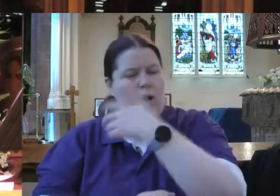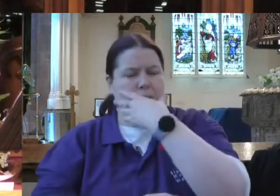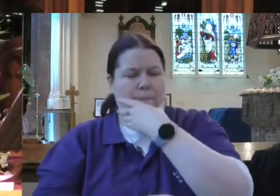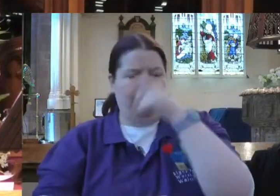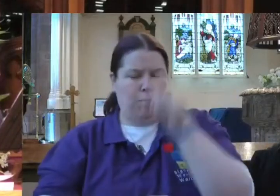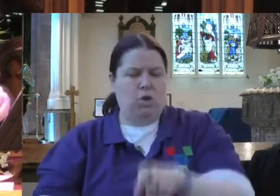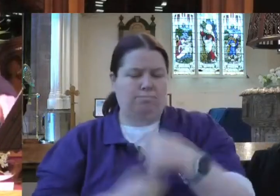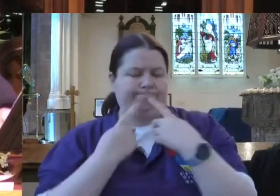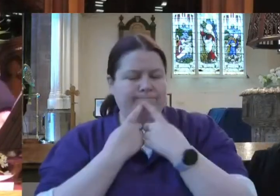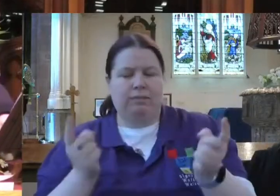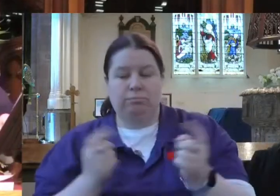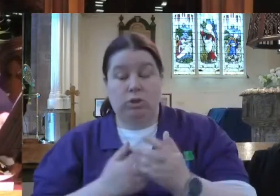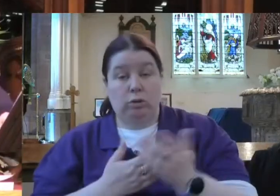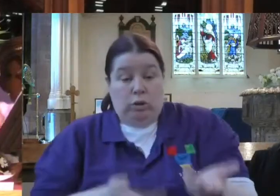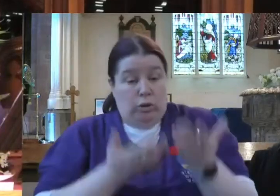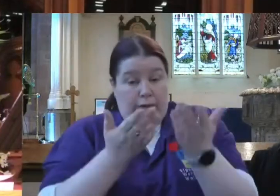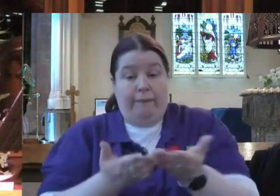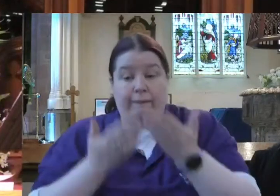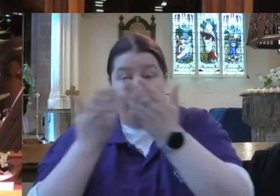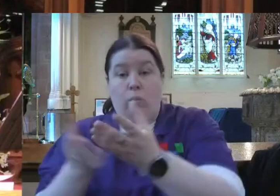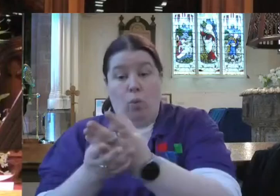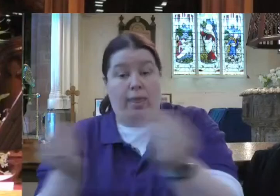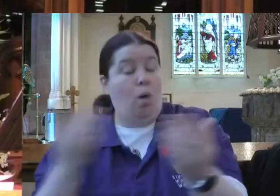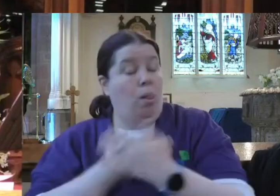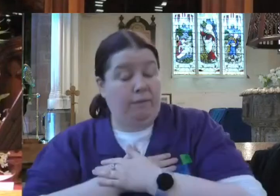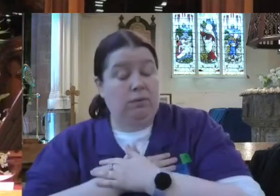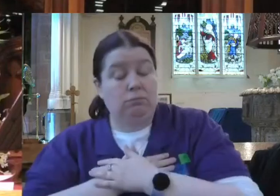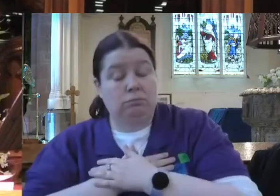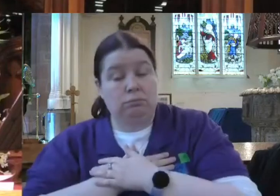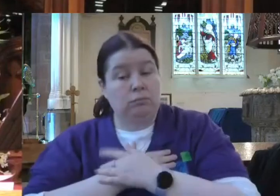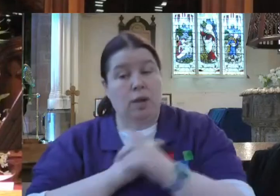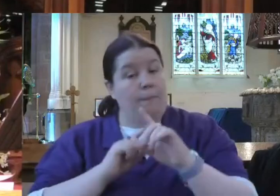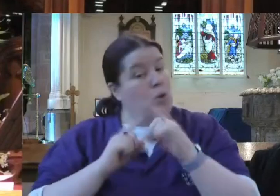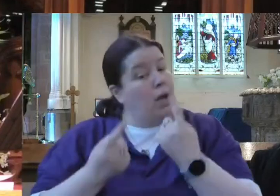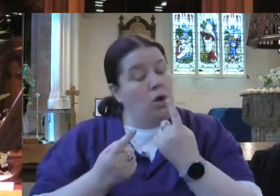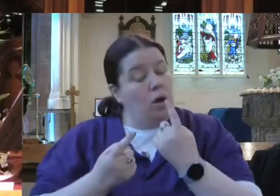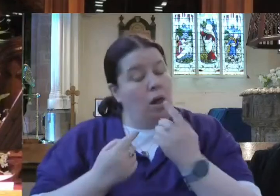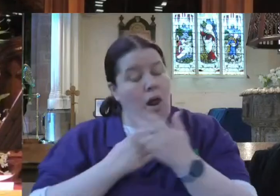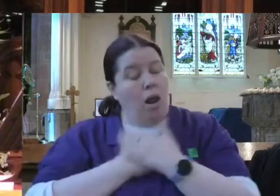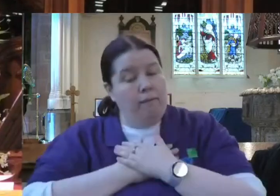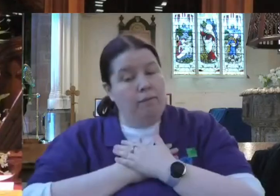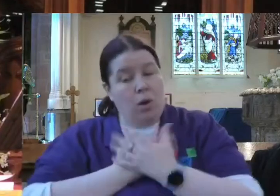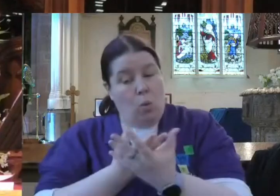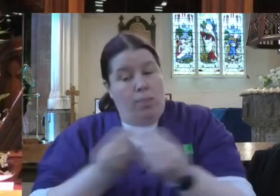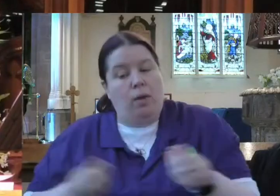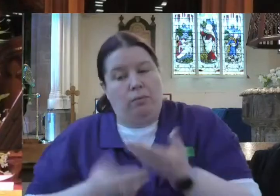this: "You can give without loving, but you cannot love without